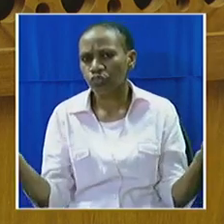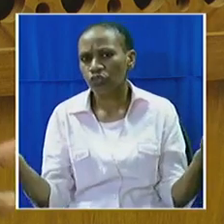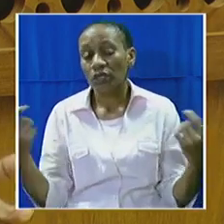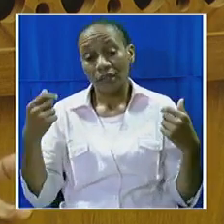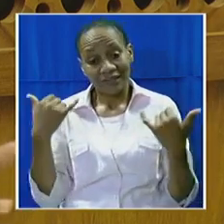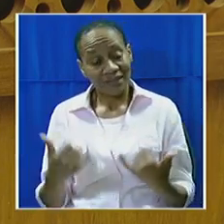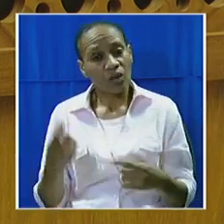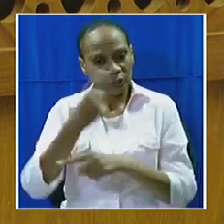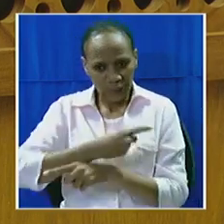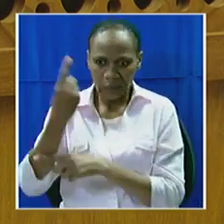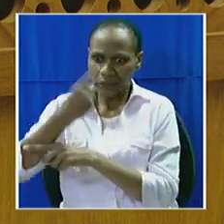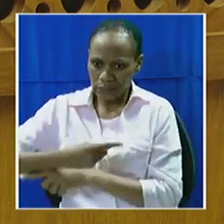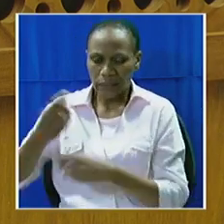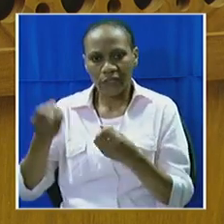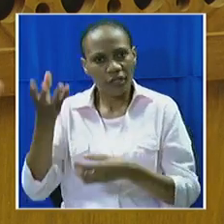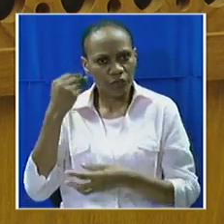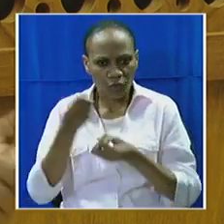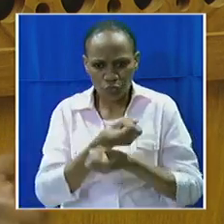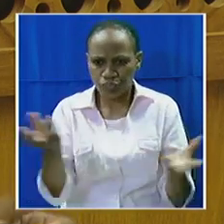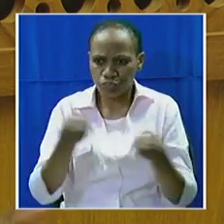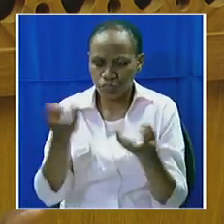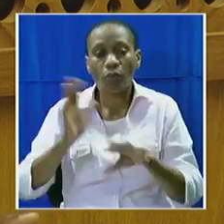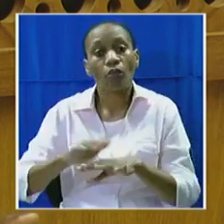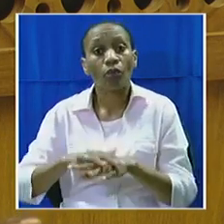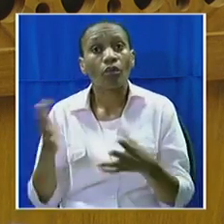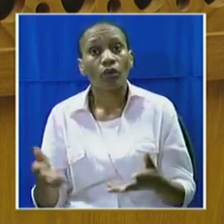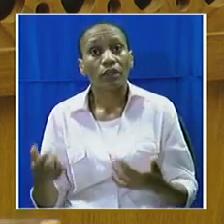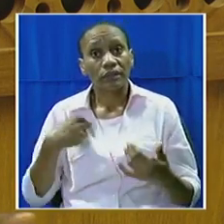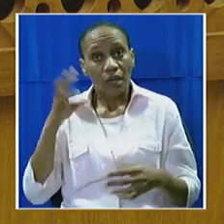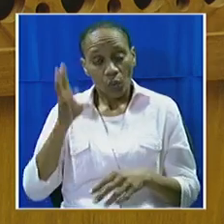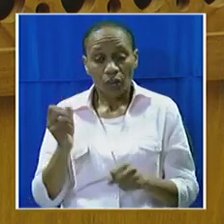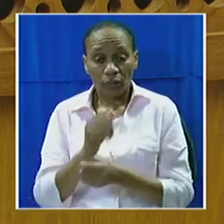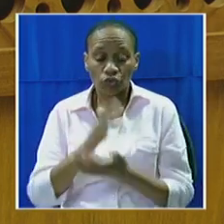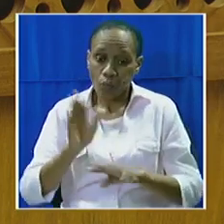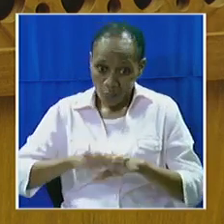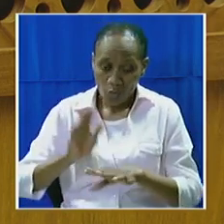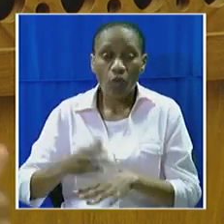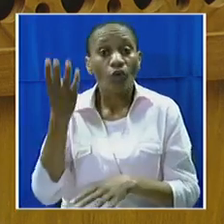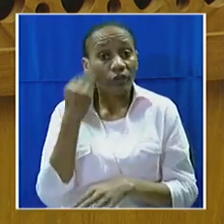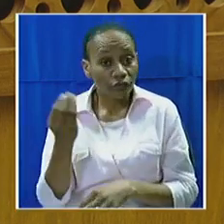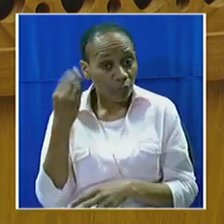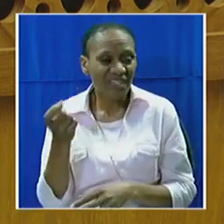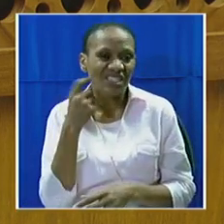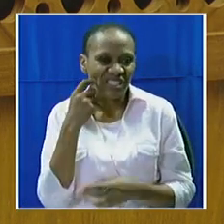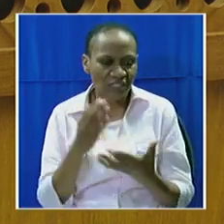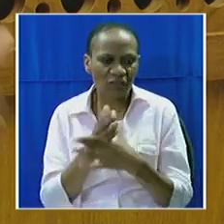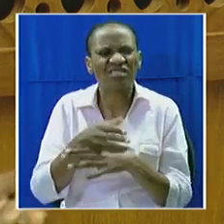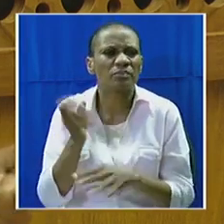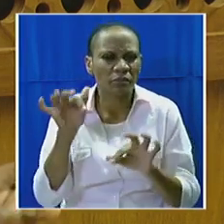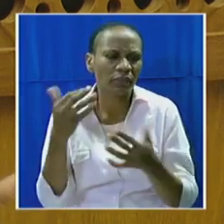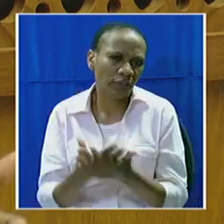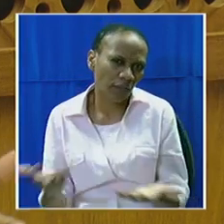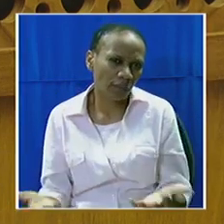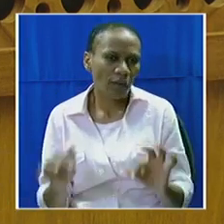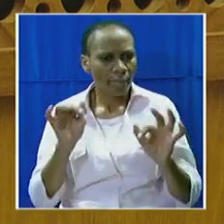giving daily updates, but we are going to increase that quite a bit so that information is easily available, that people have